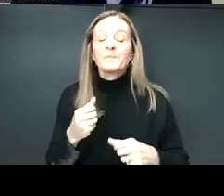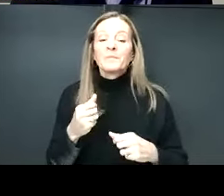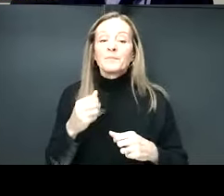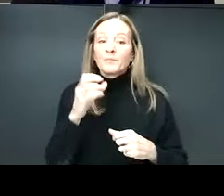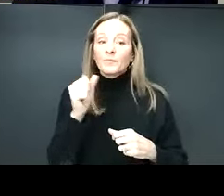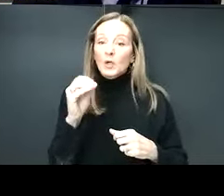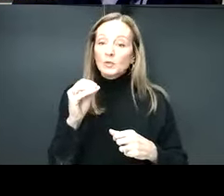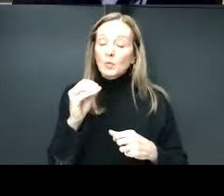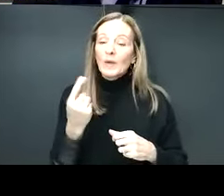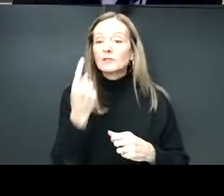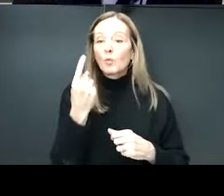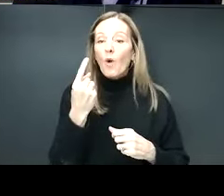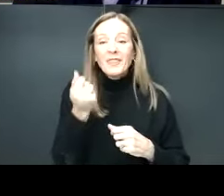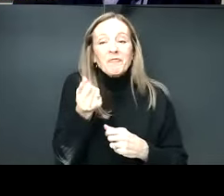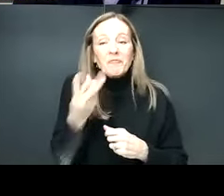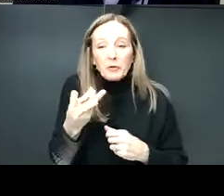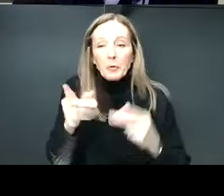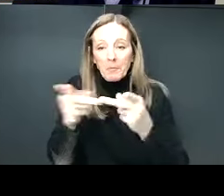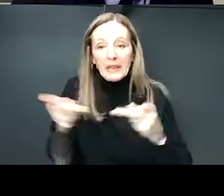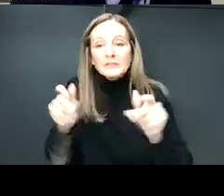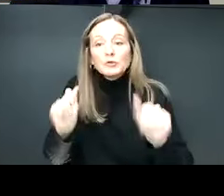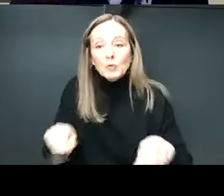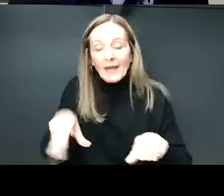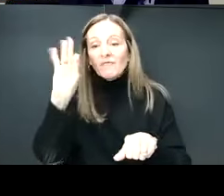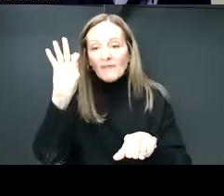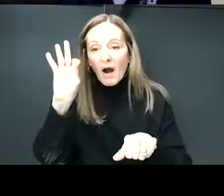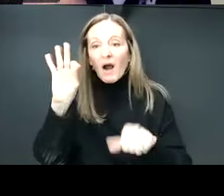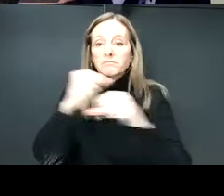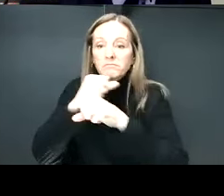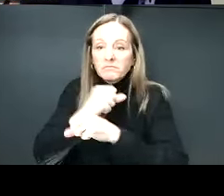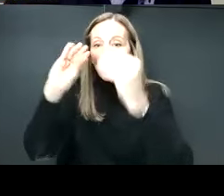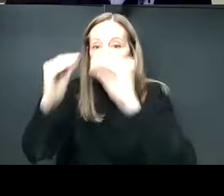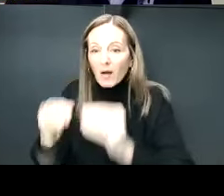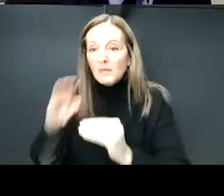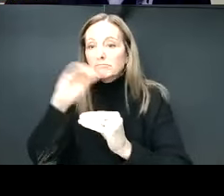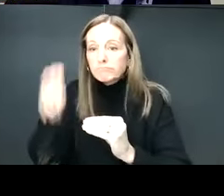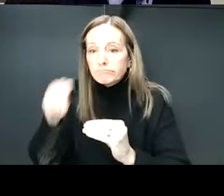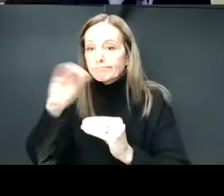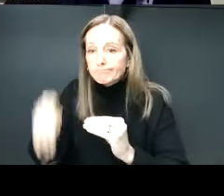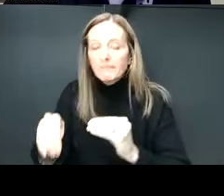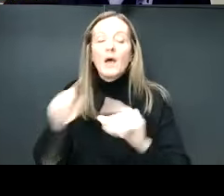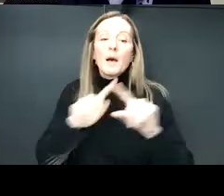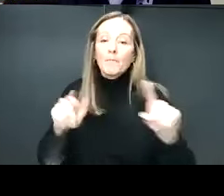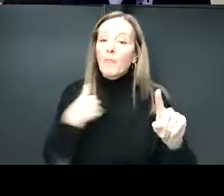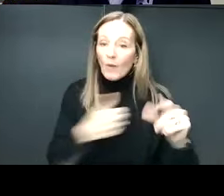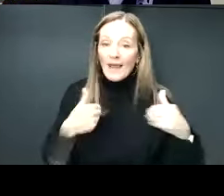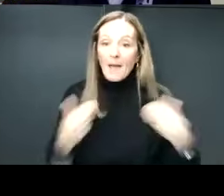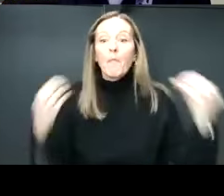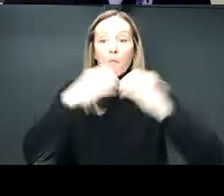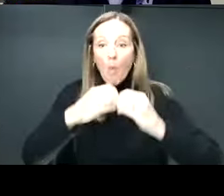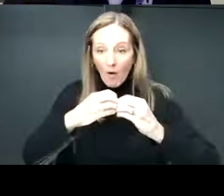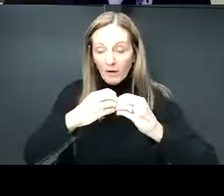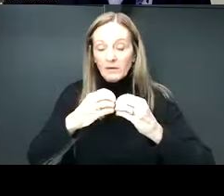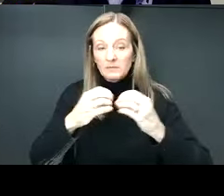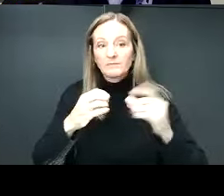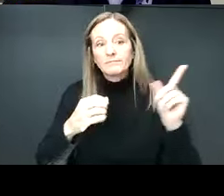Yeah, so it's one of the few sources of monthly data, nTIDE, but we also provide a lot more statistics in our compendium, which